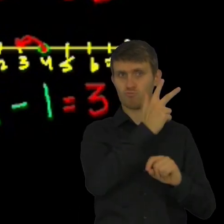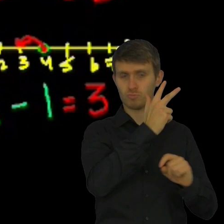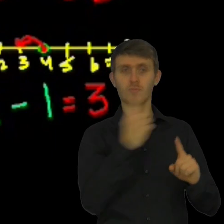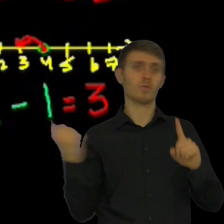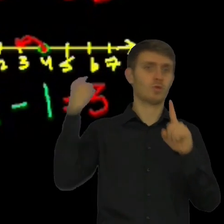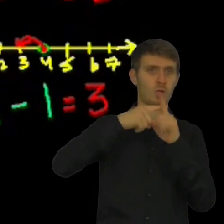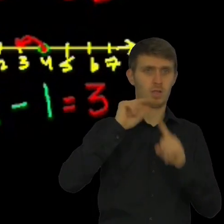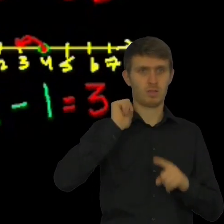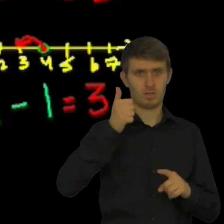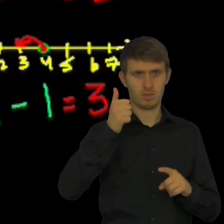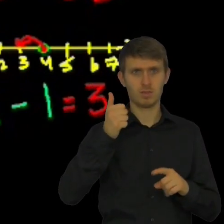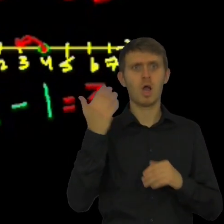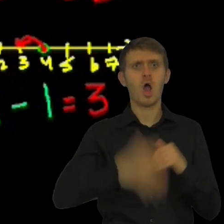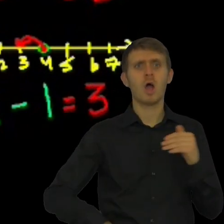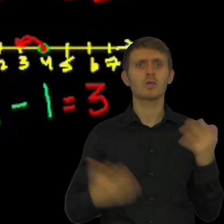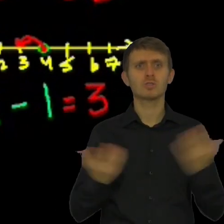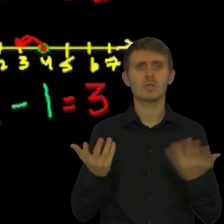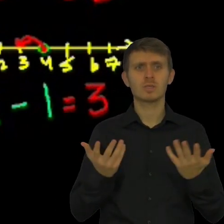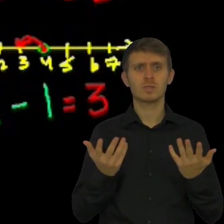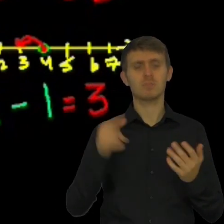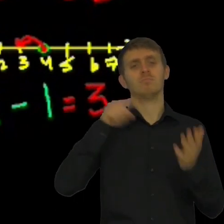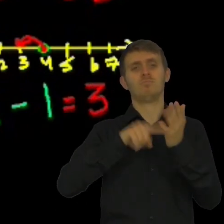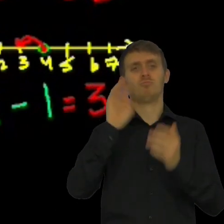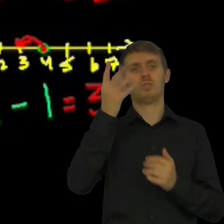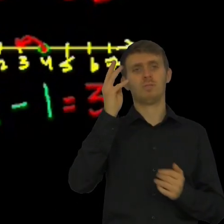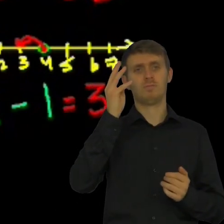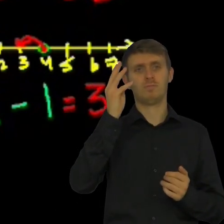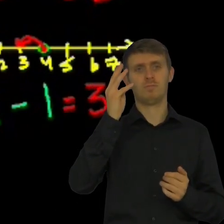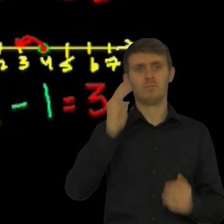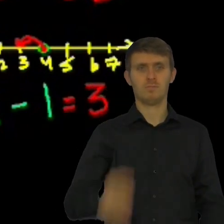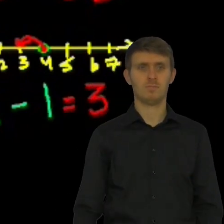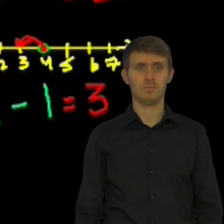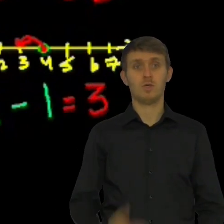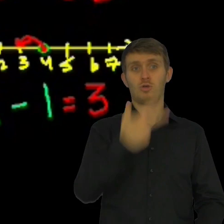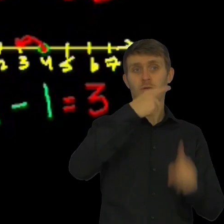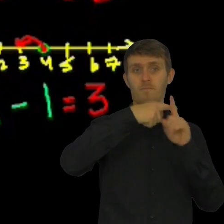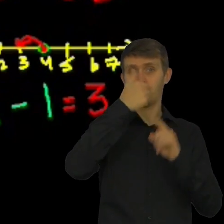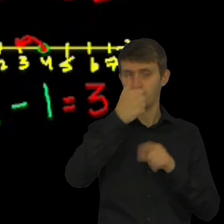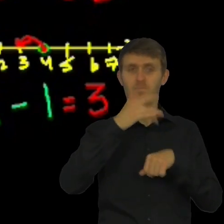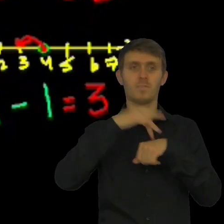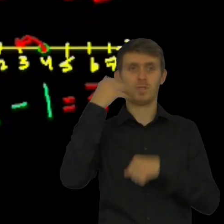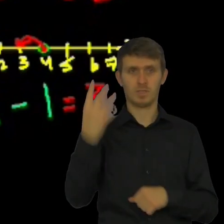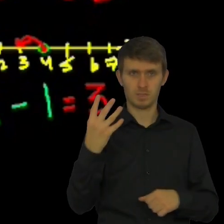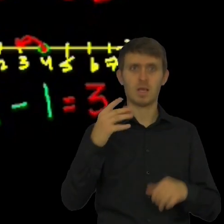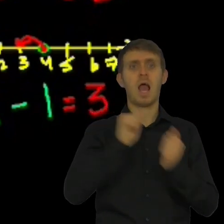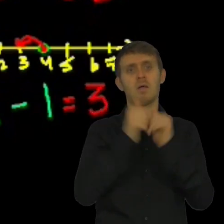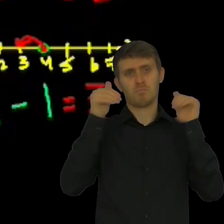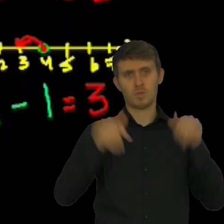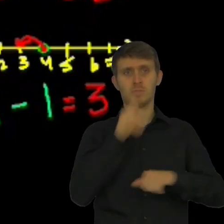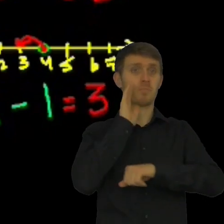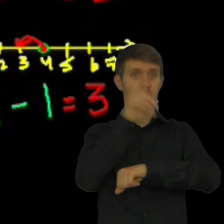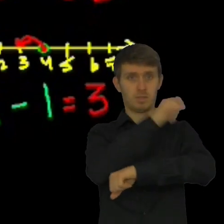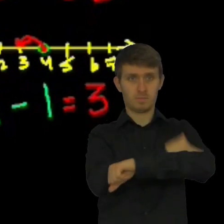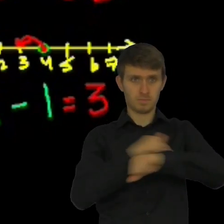one to it and where do you end up you end up at four 3 + 1 is equal to 4 or you could have started at one on the number